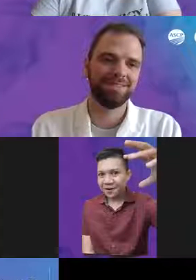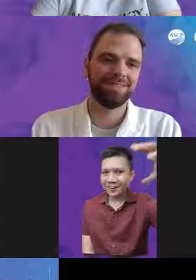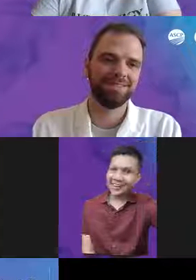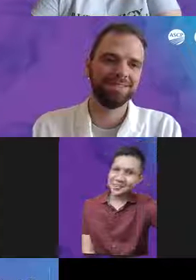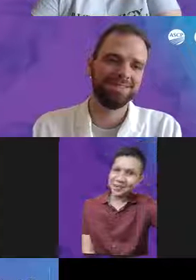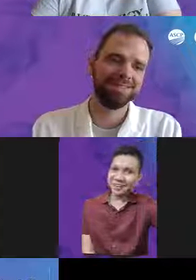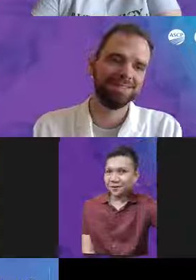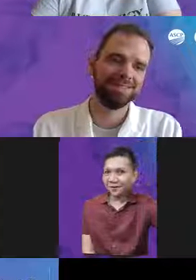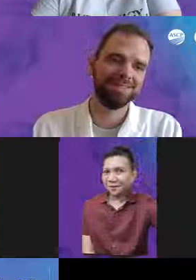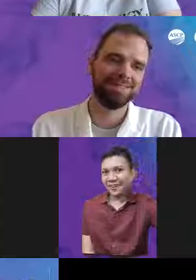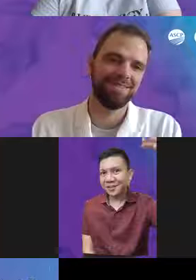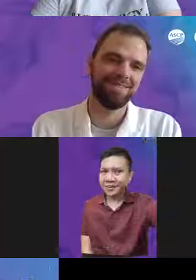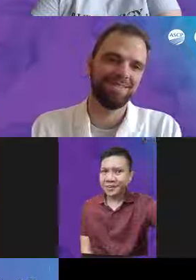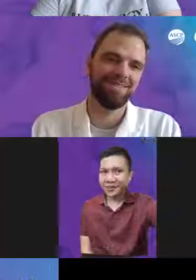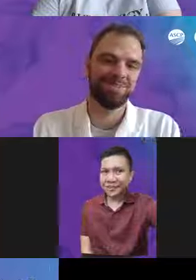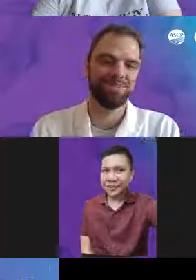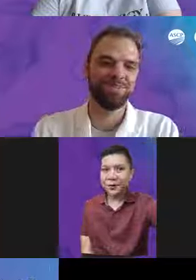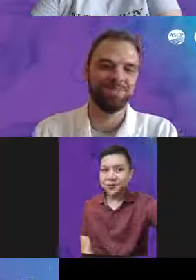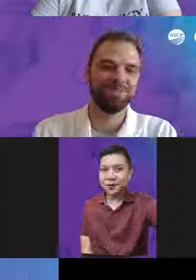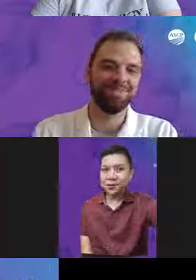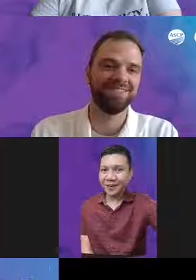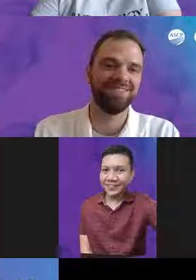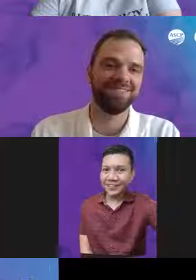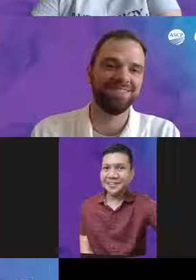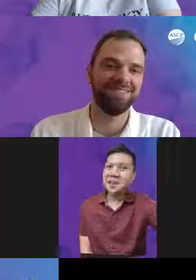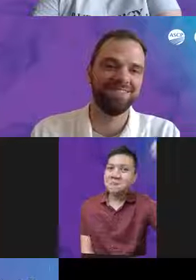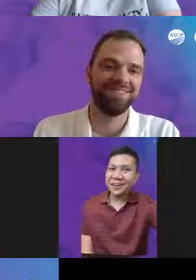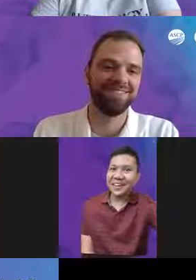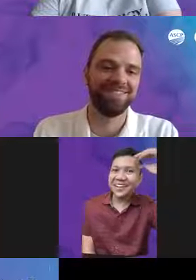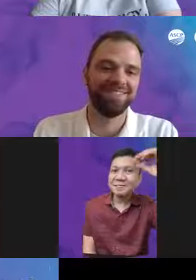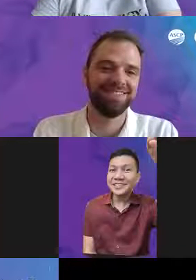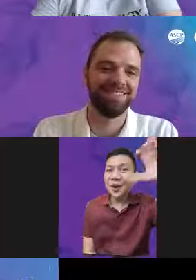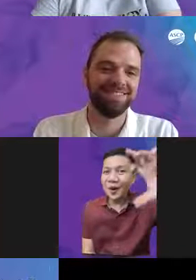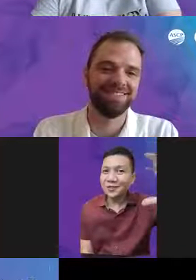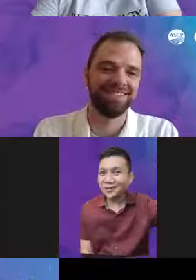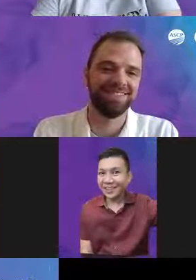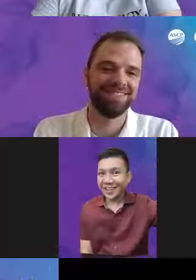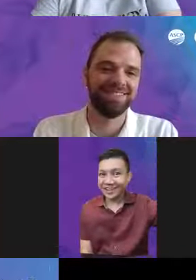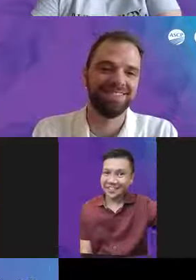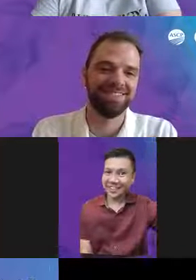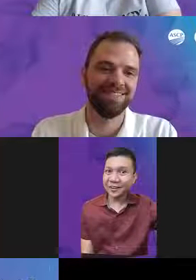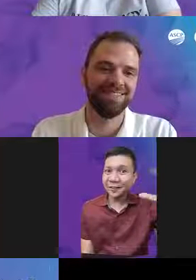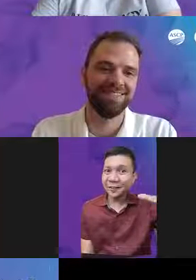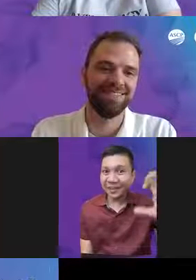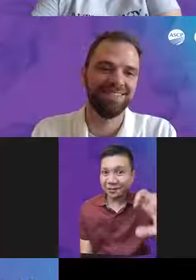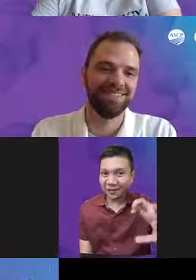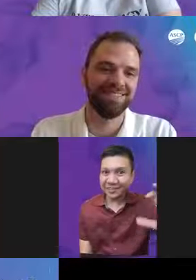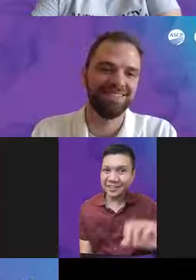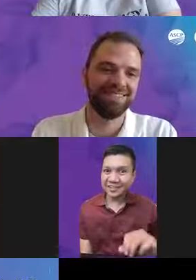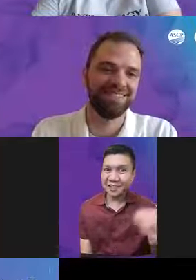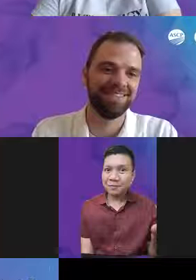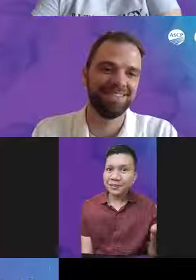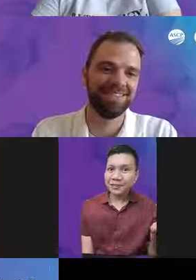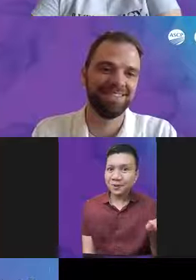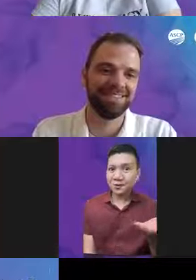South America and North America, depending on cold months, but it's all nucleated cells or nucleated red